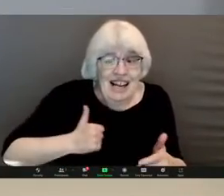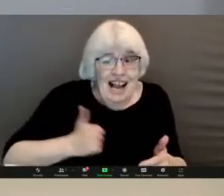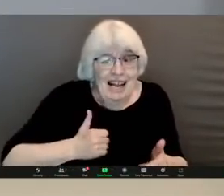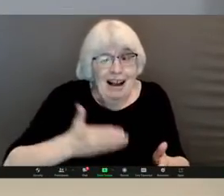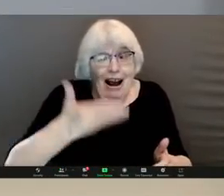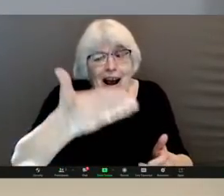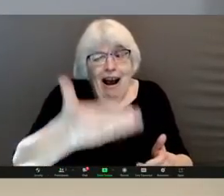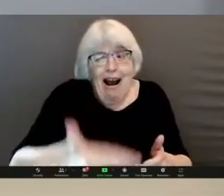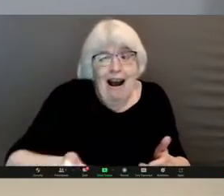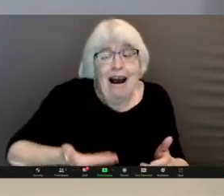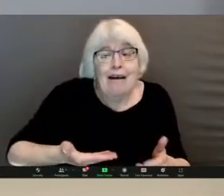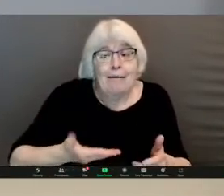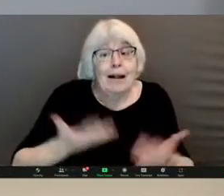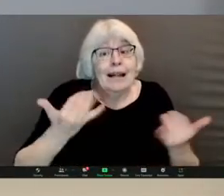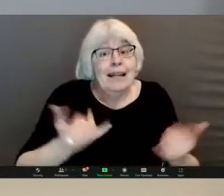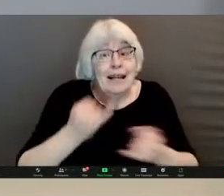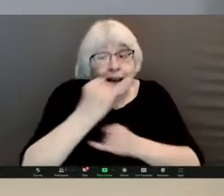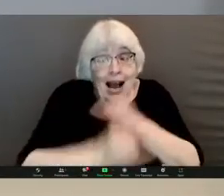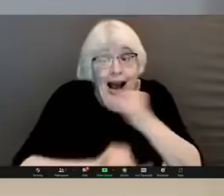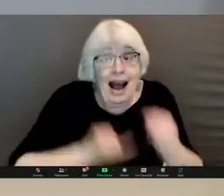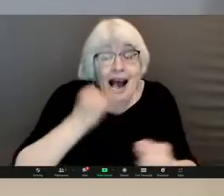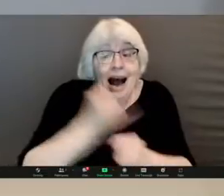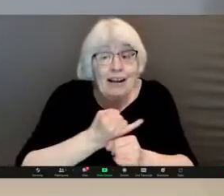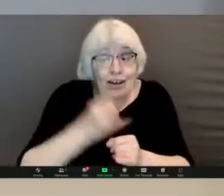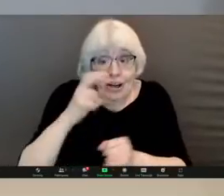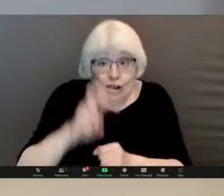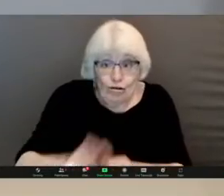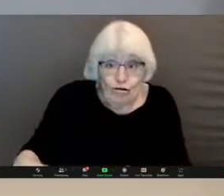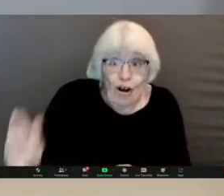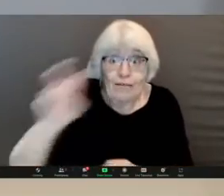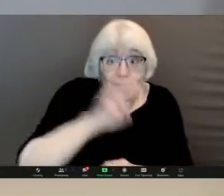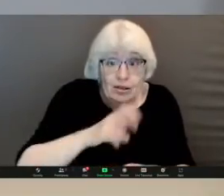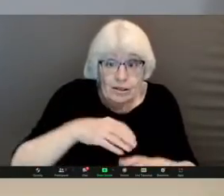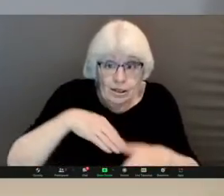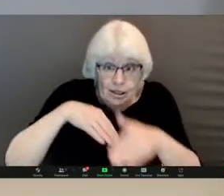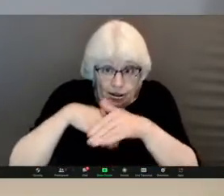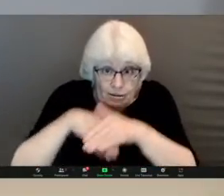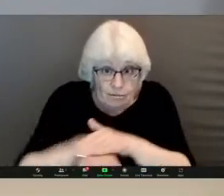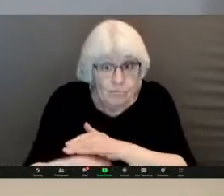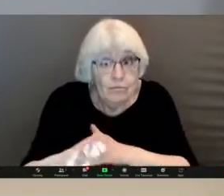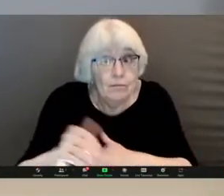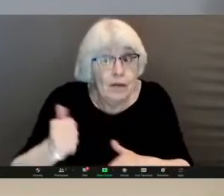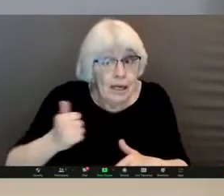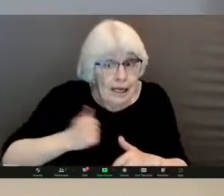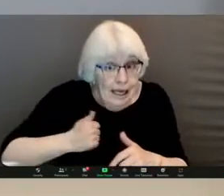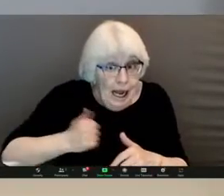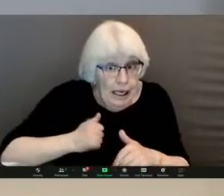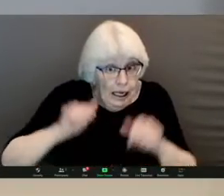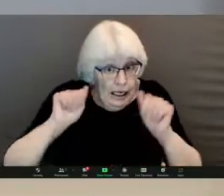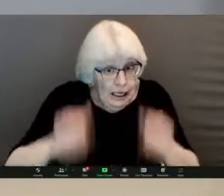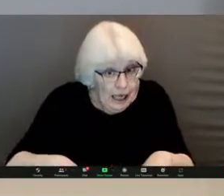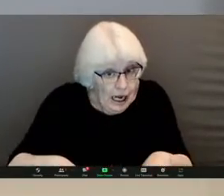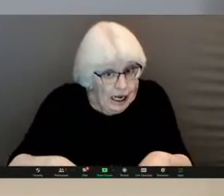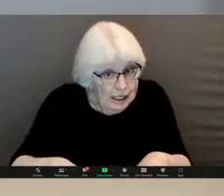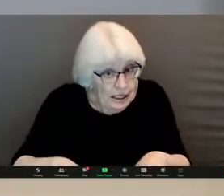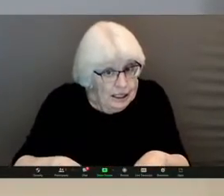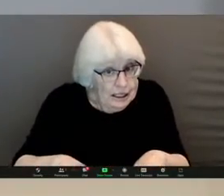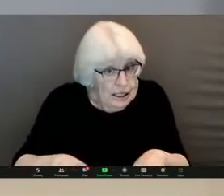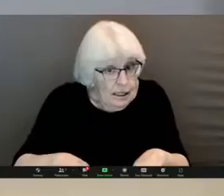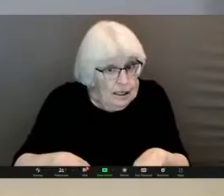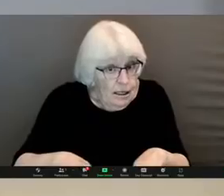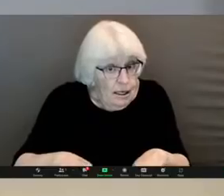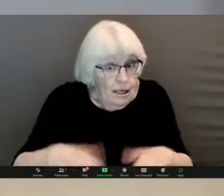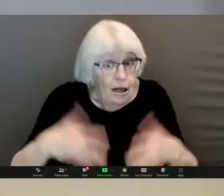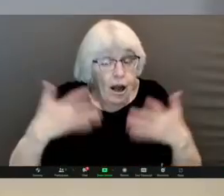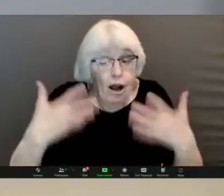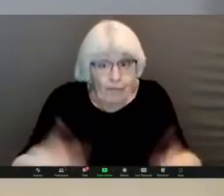now? And given everything that you talked about there, about the need to limit importation, how do you feel about international travelers coming